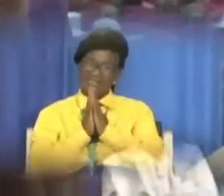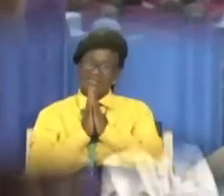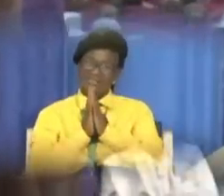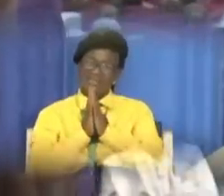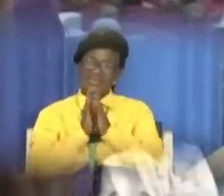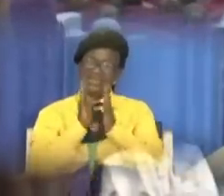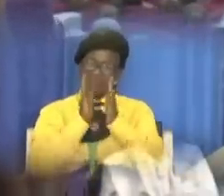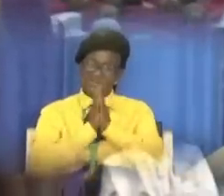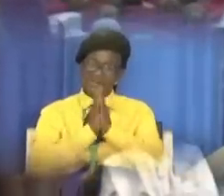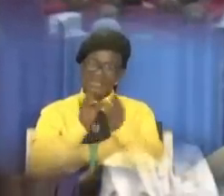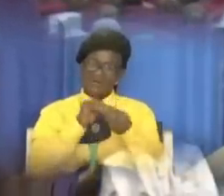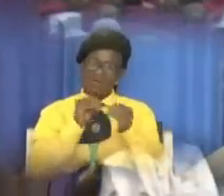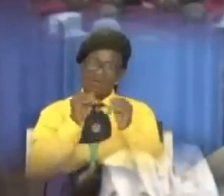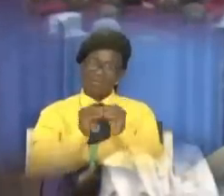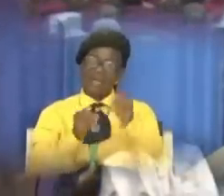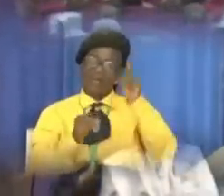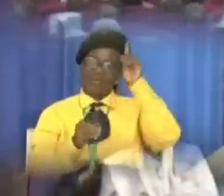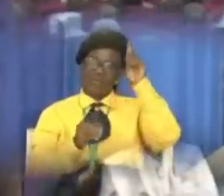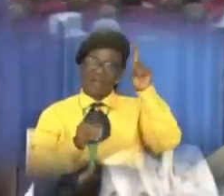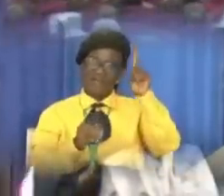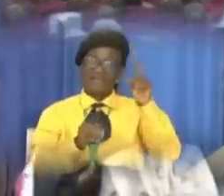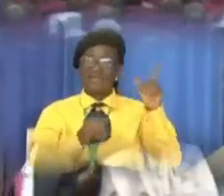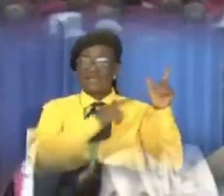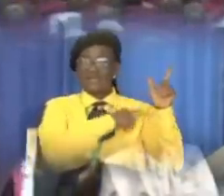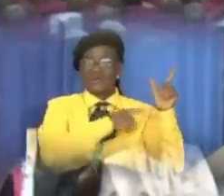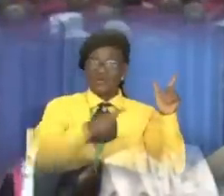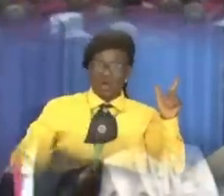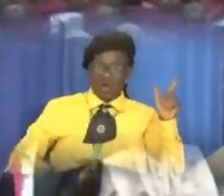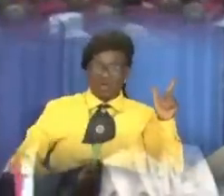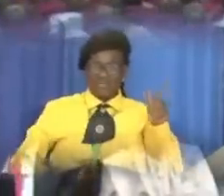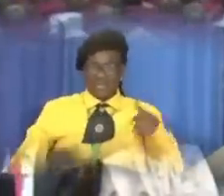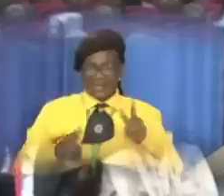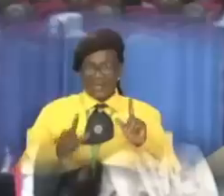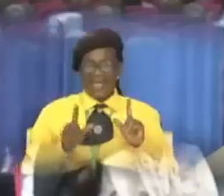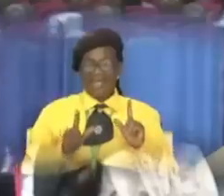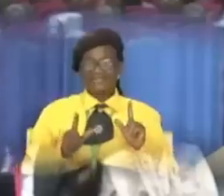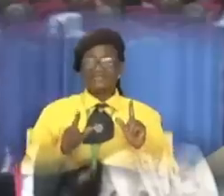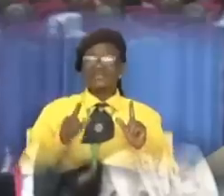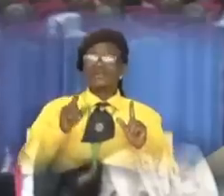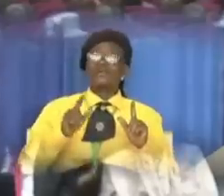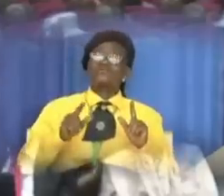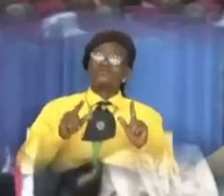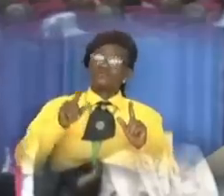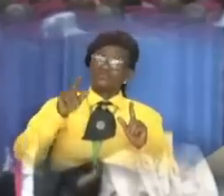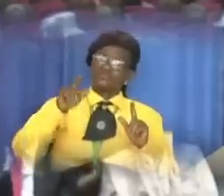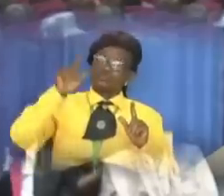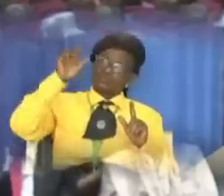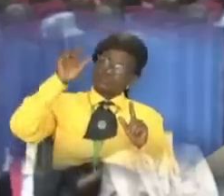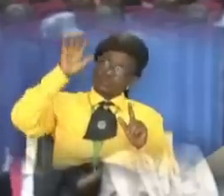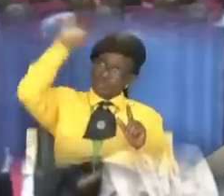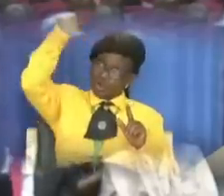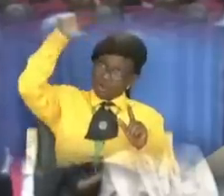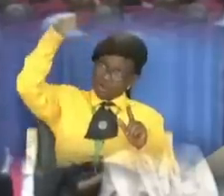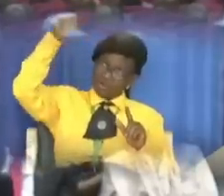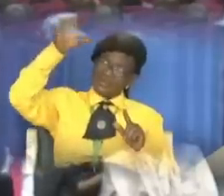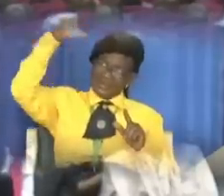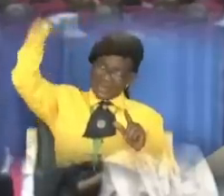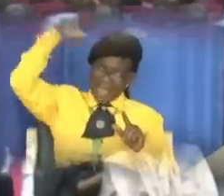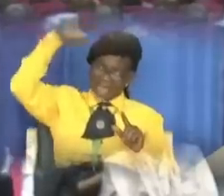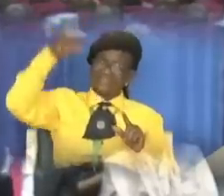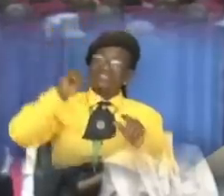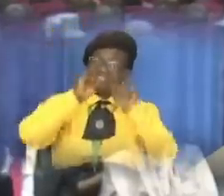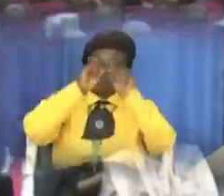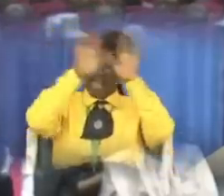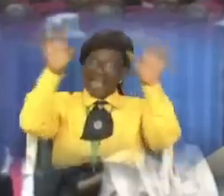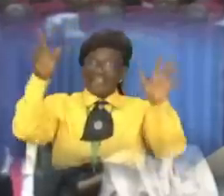Prayer number 1, Lord, let your light shine for me. That's the